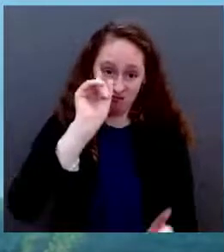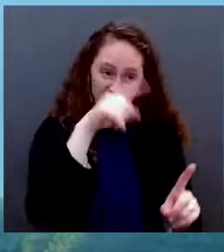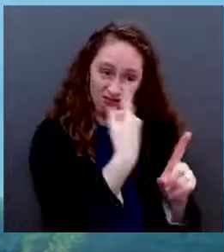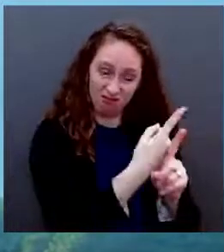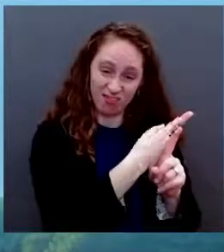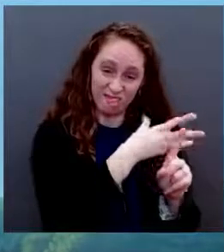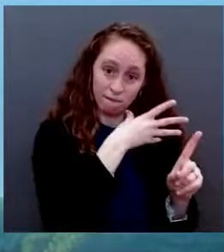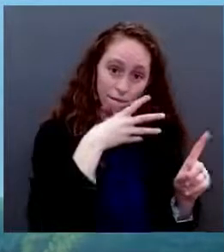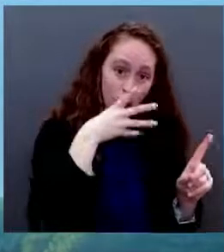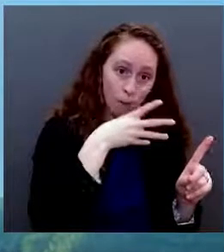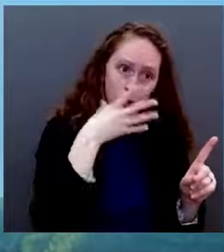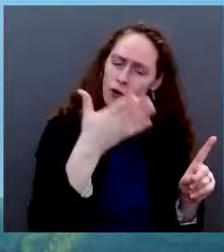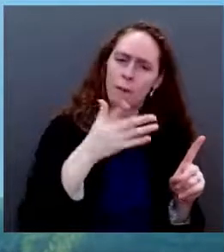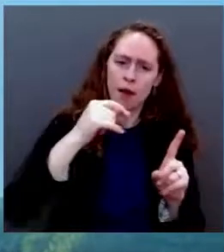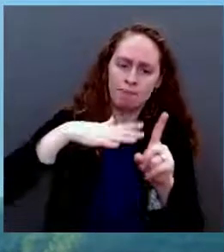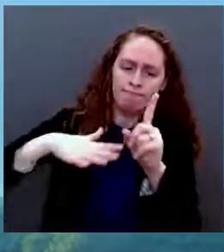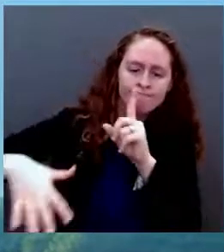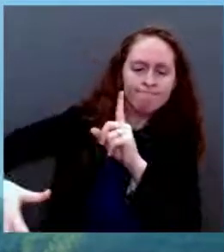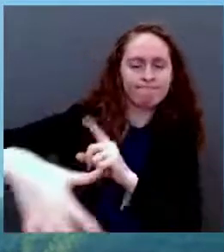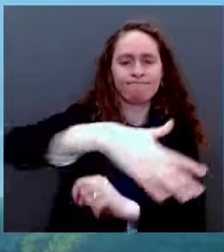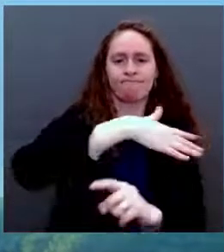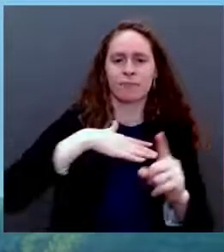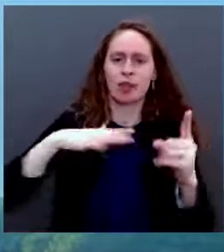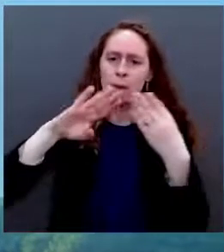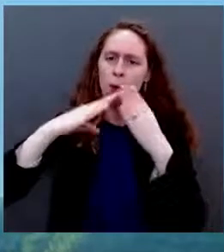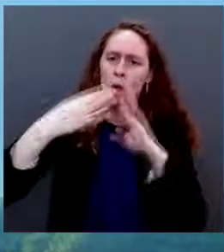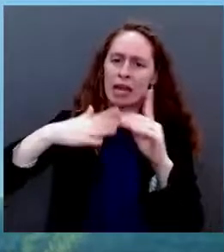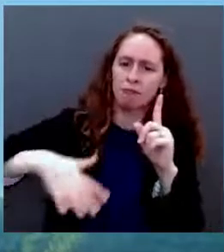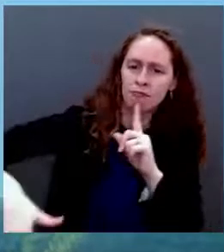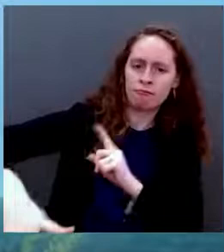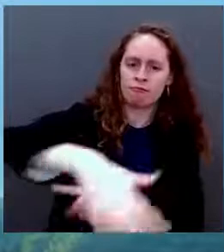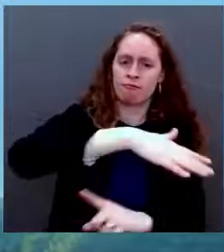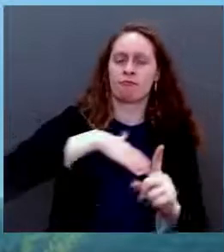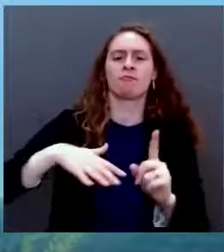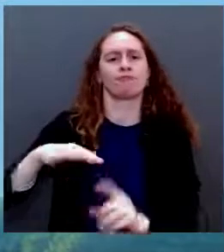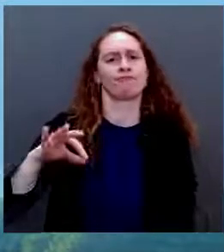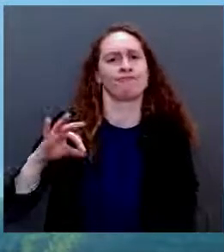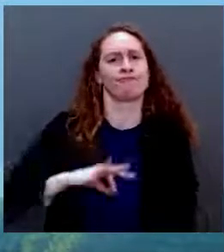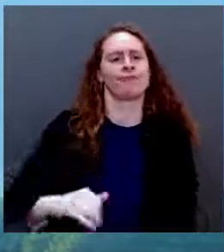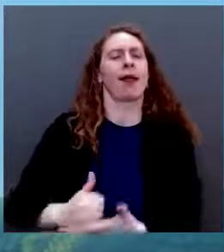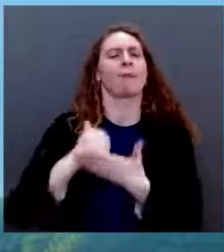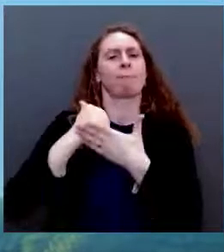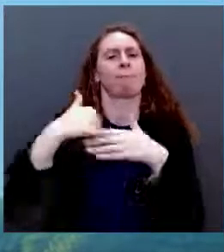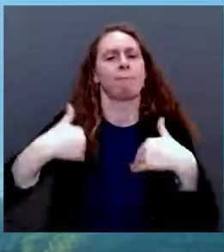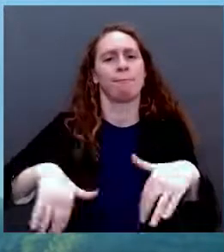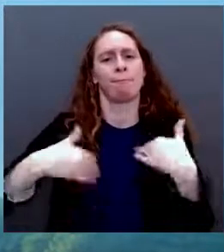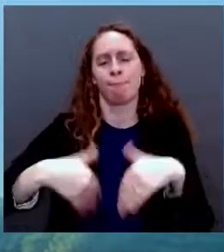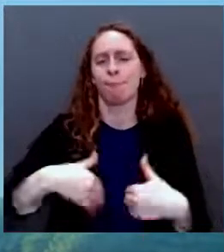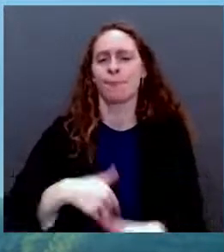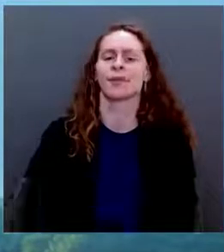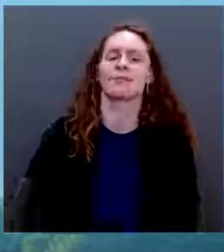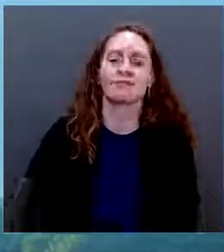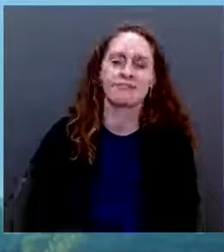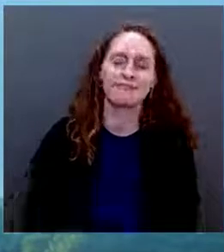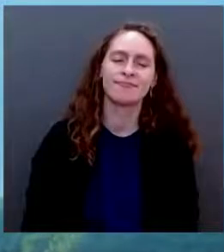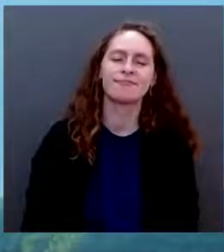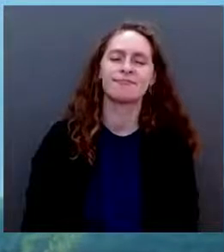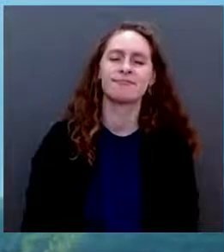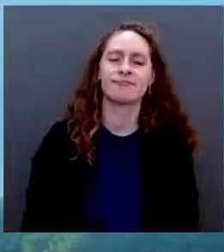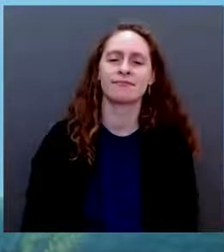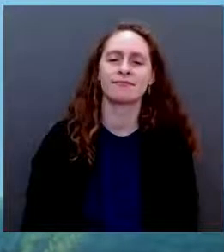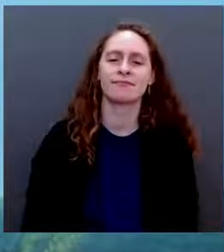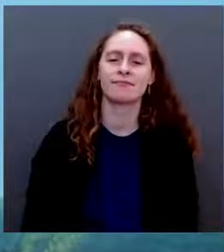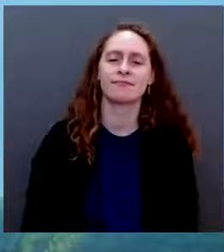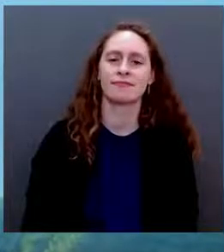training, with assistance, we can have good paying jobs to complement what's happening on the farm. So this is an